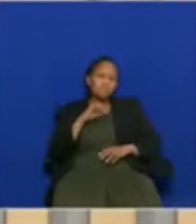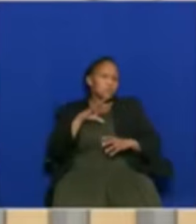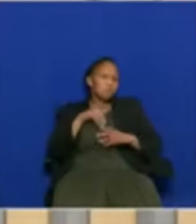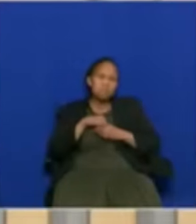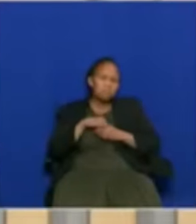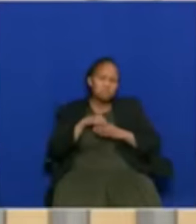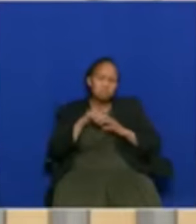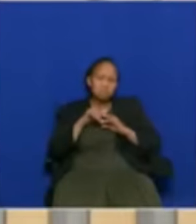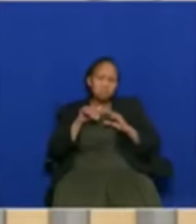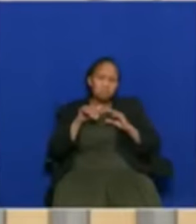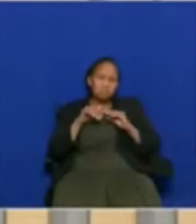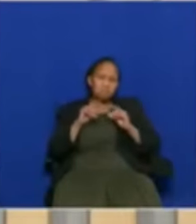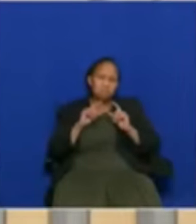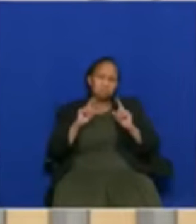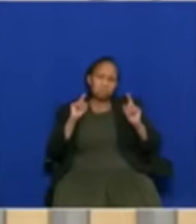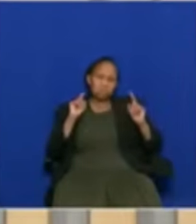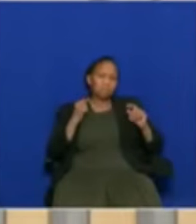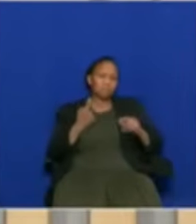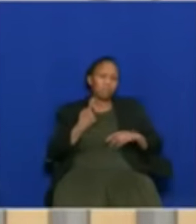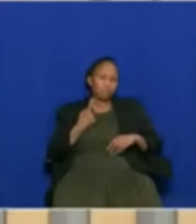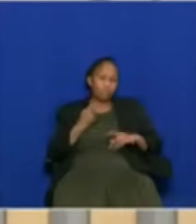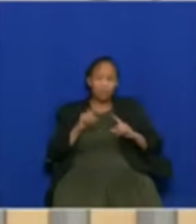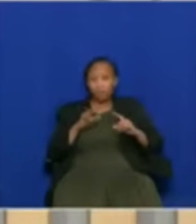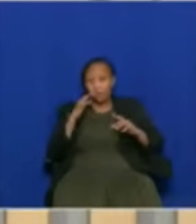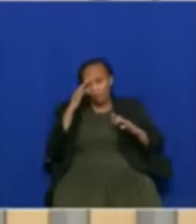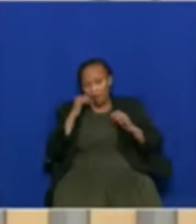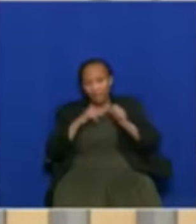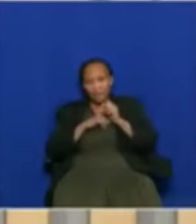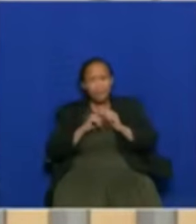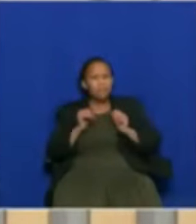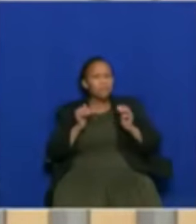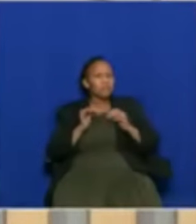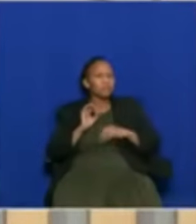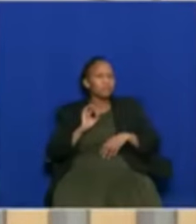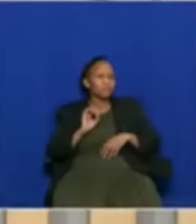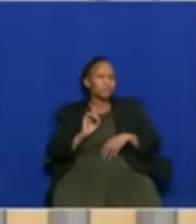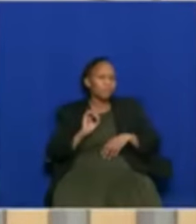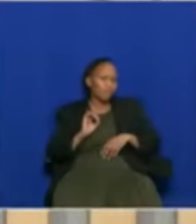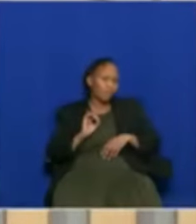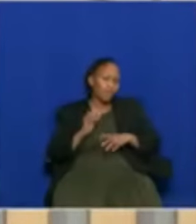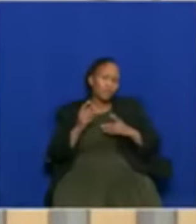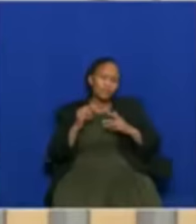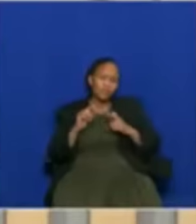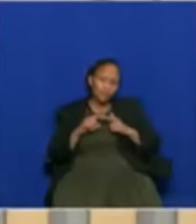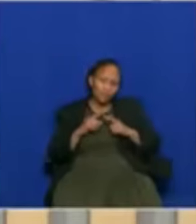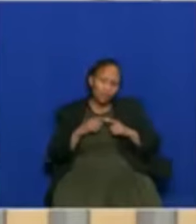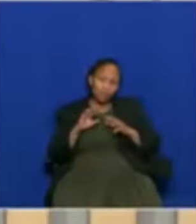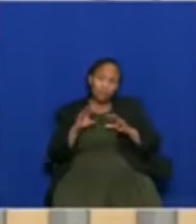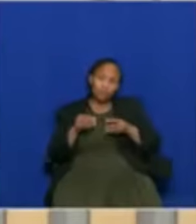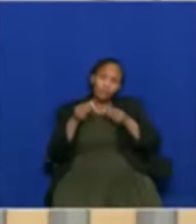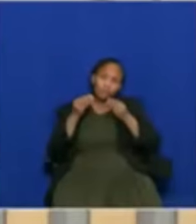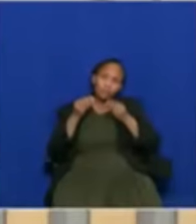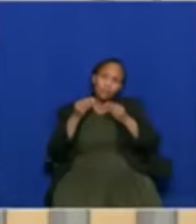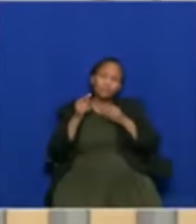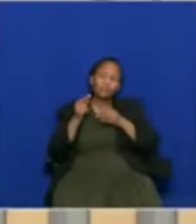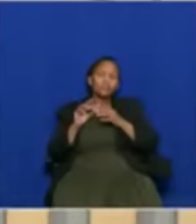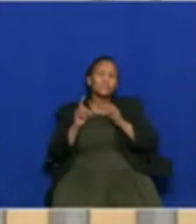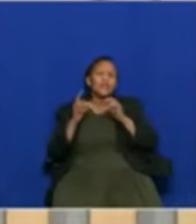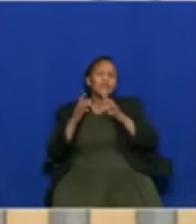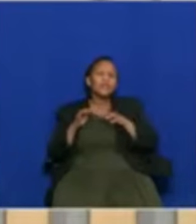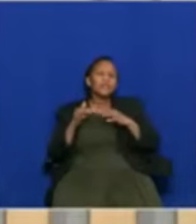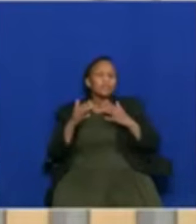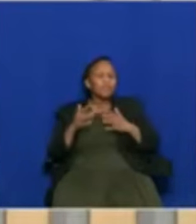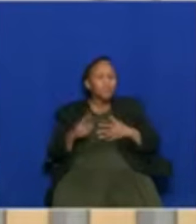of office and their management, and now it's gone to the Director of Public Prosecutions. In the